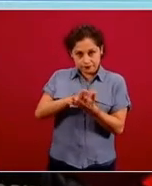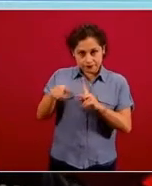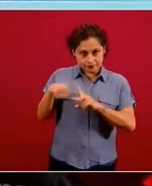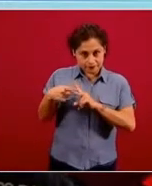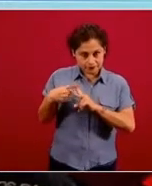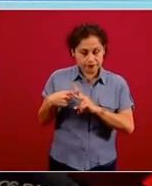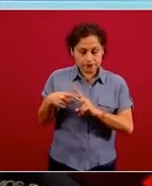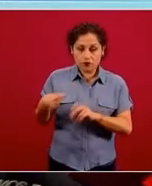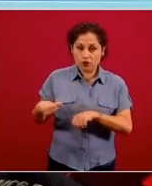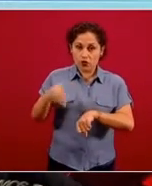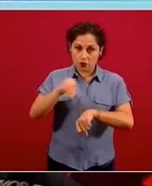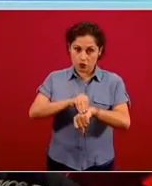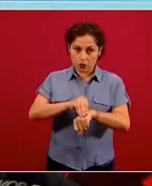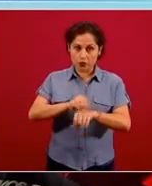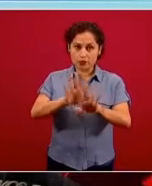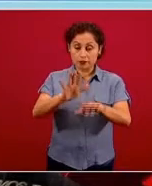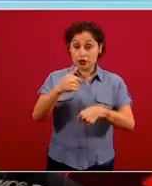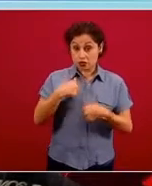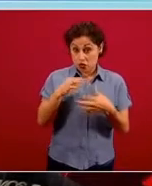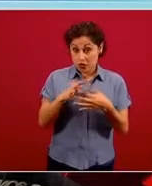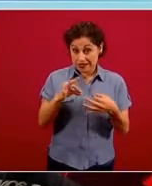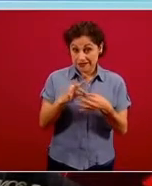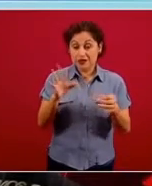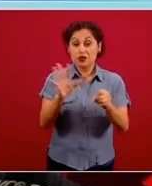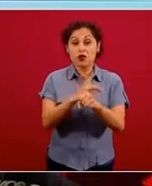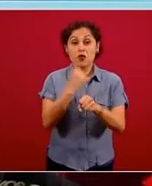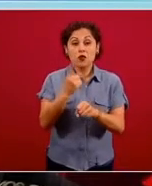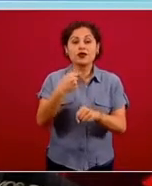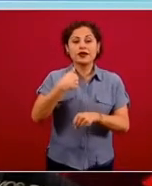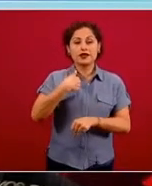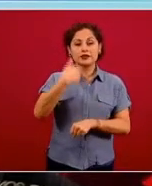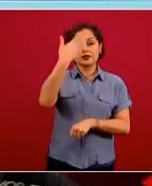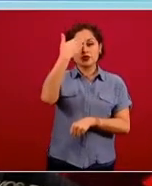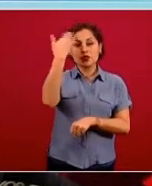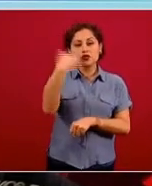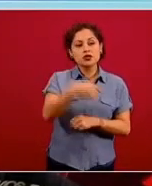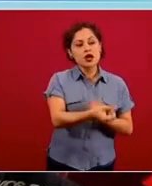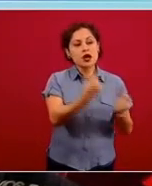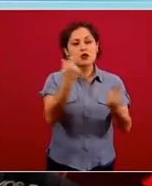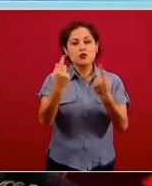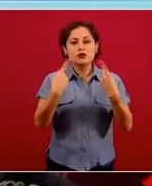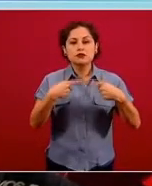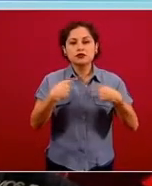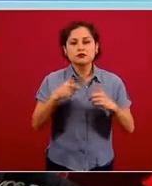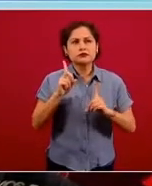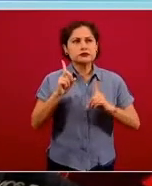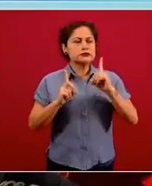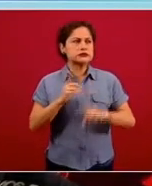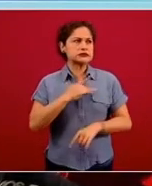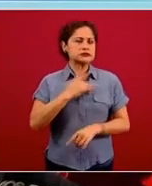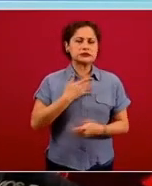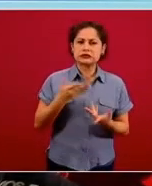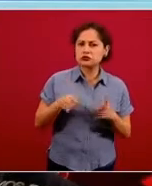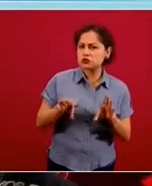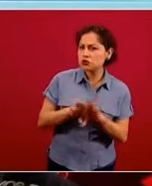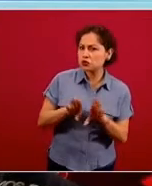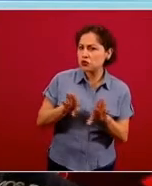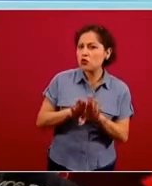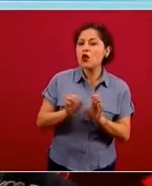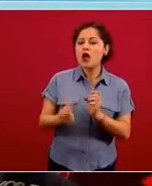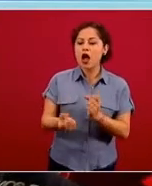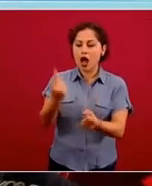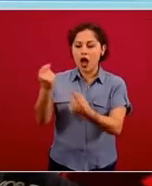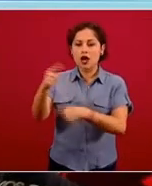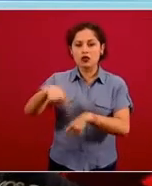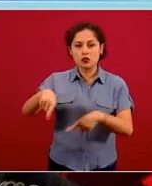this patient, of this deceased patient, can incorporate into the Function Act